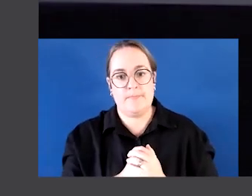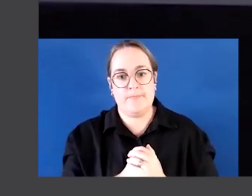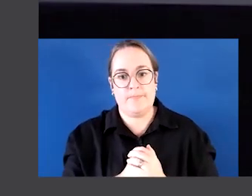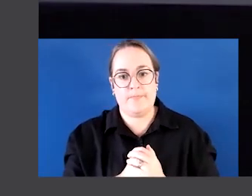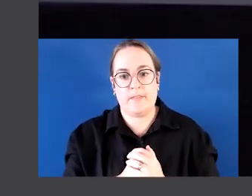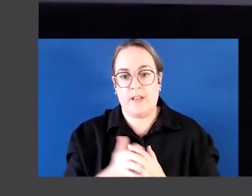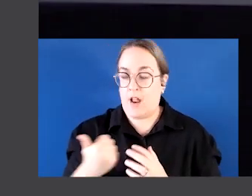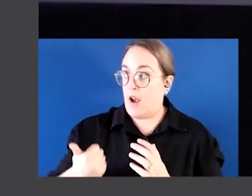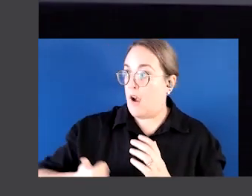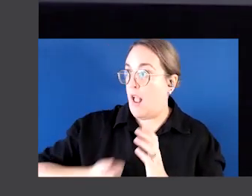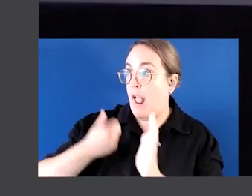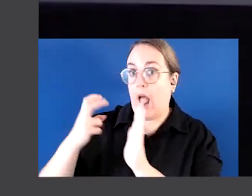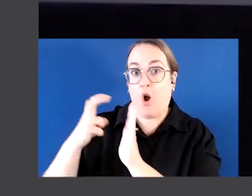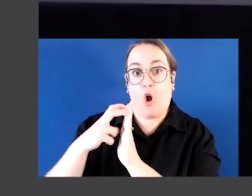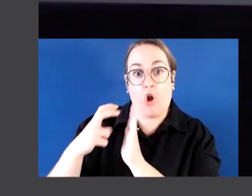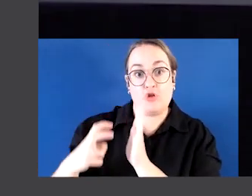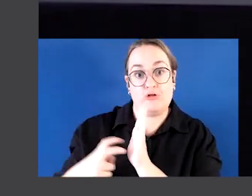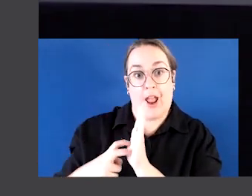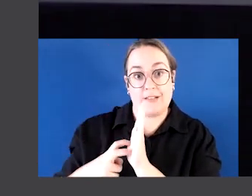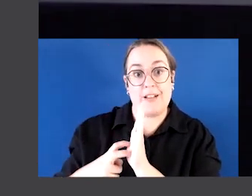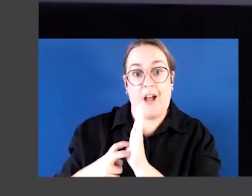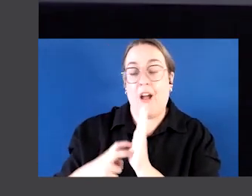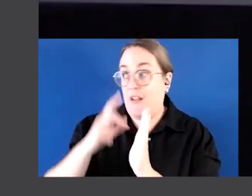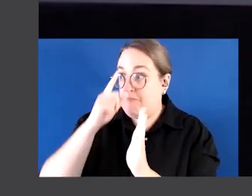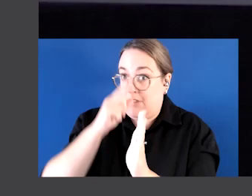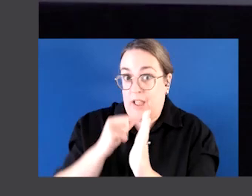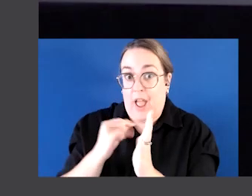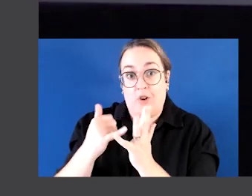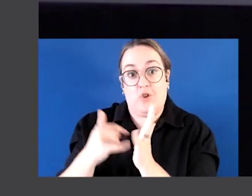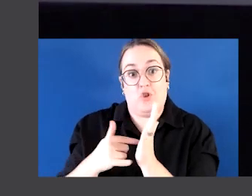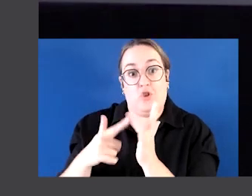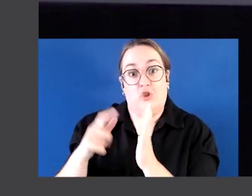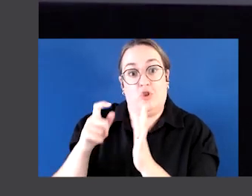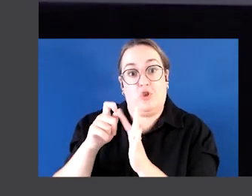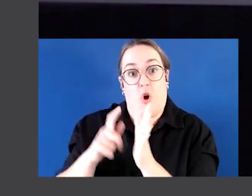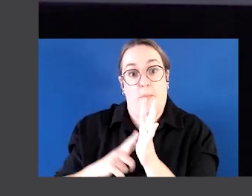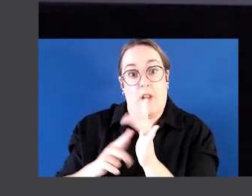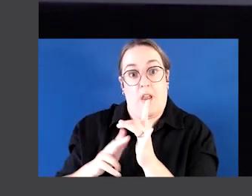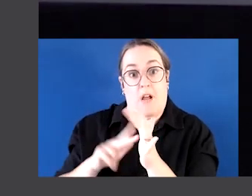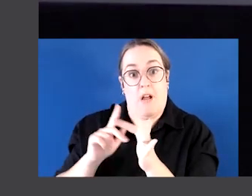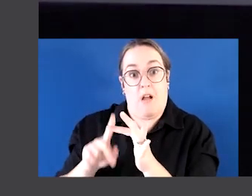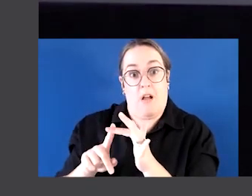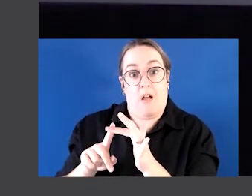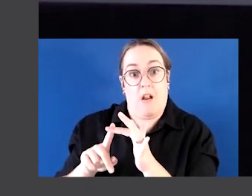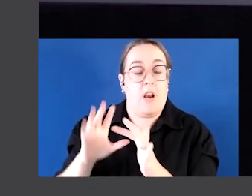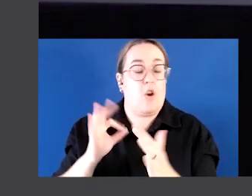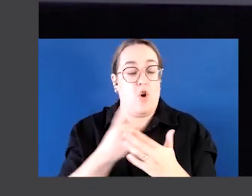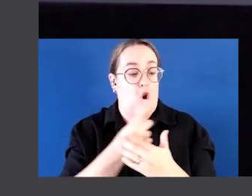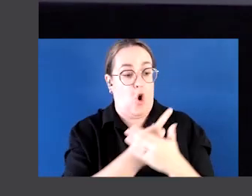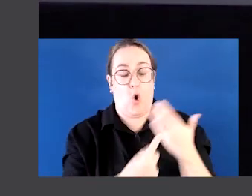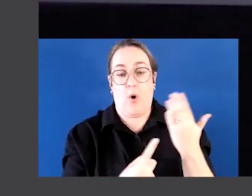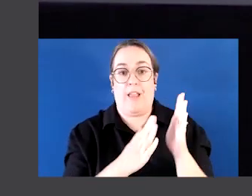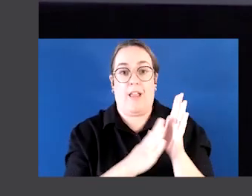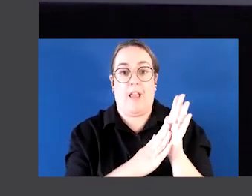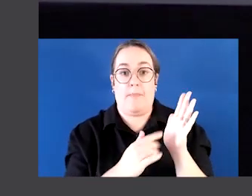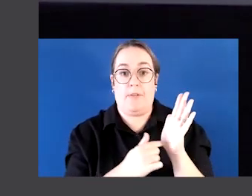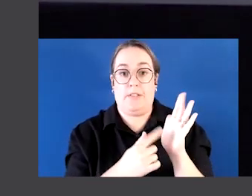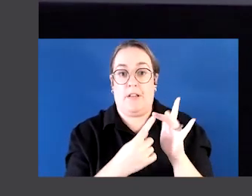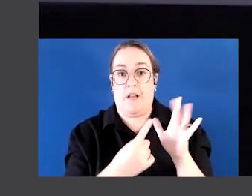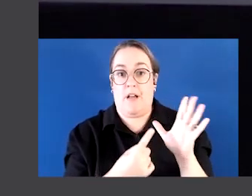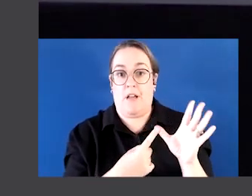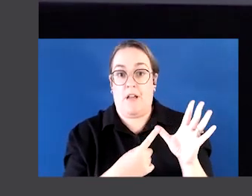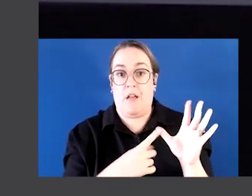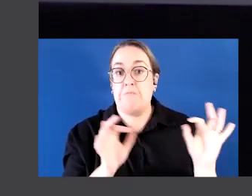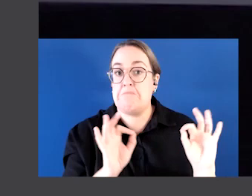available. And by that mean, Josh means that our contractors at the site offices can use the Stopline. It doesn't have to be just